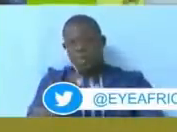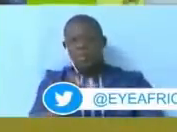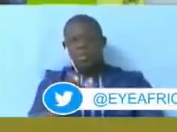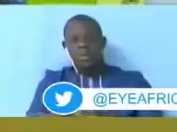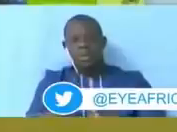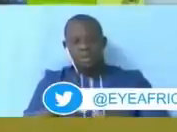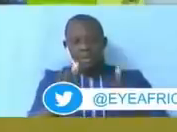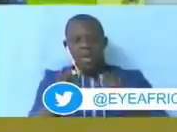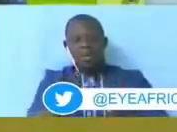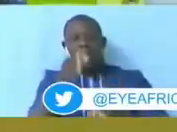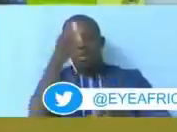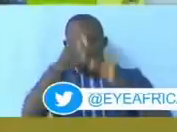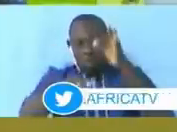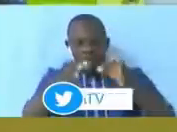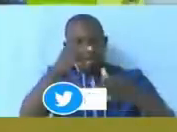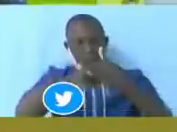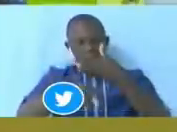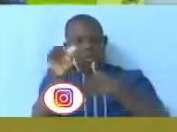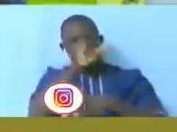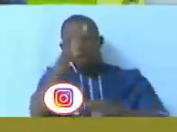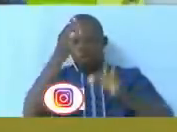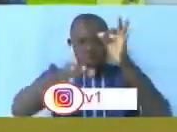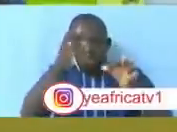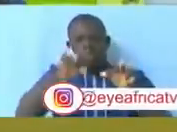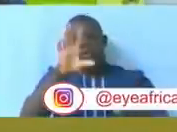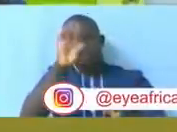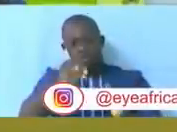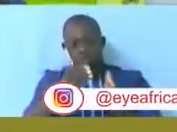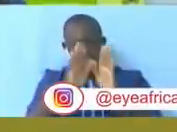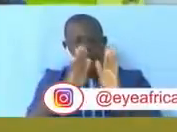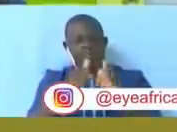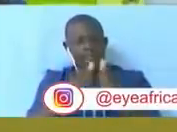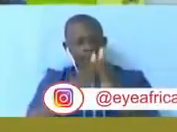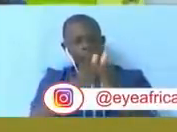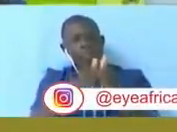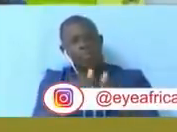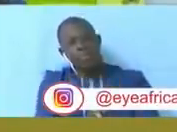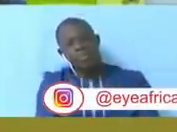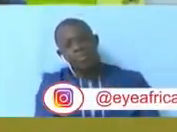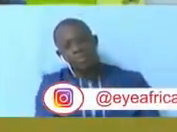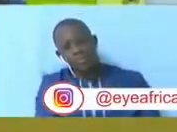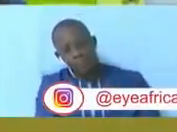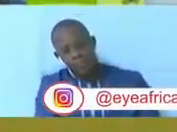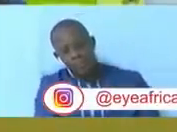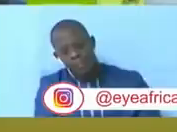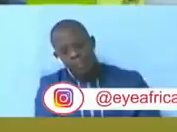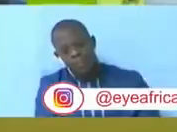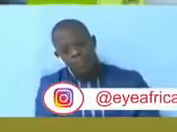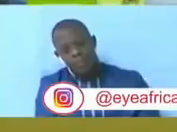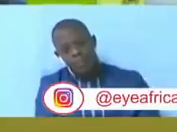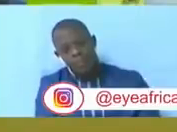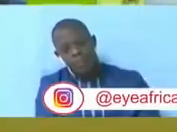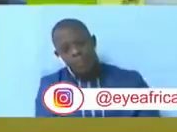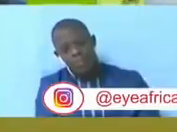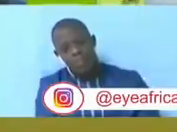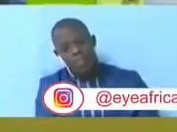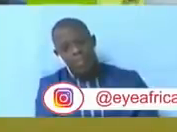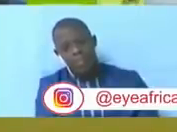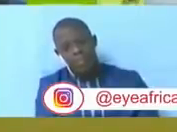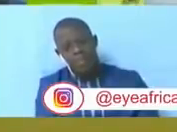It's a trial within a trial. Because we voir dire, we kitibe kiti kono. Nata usilo leta katu ntata muneje, yaya dabu utumu ngajele